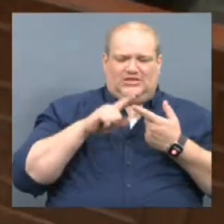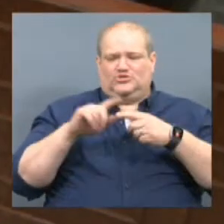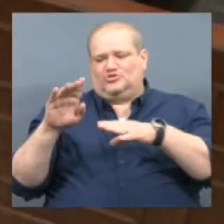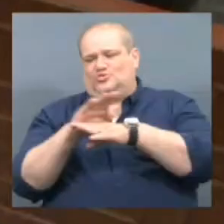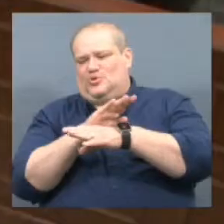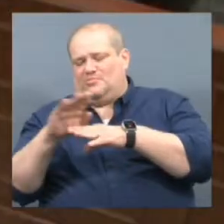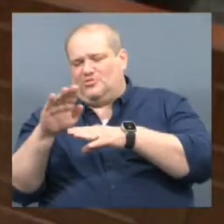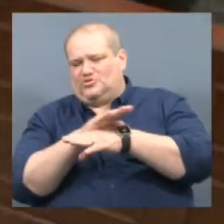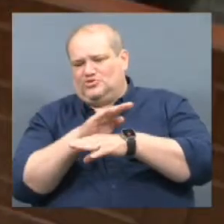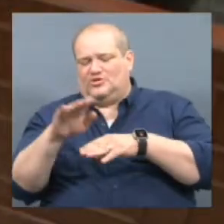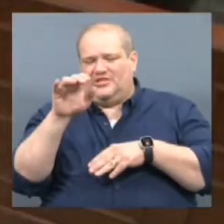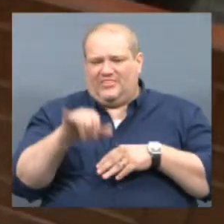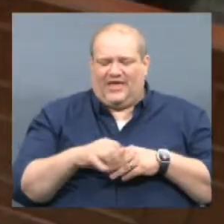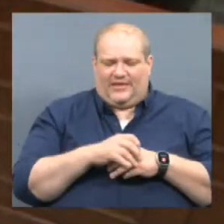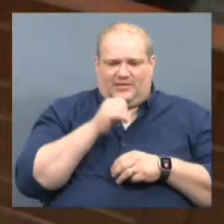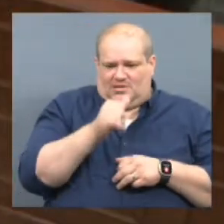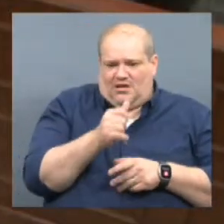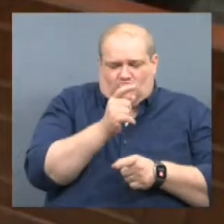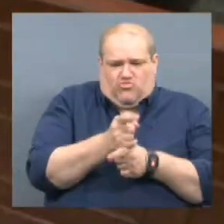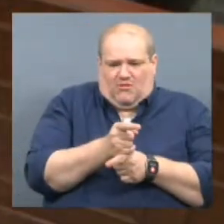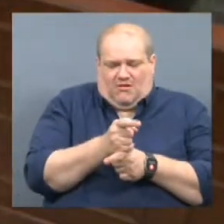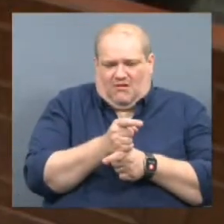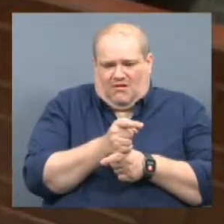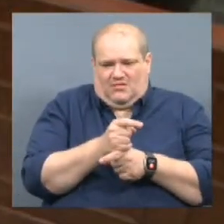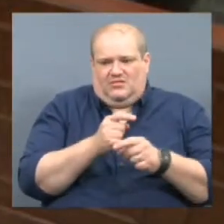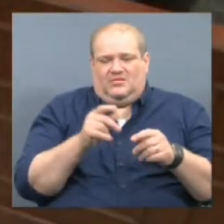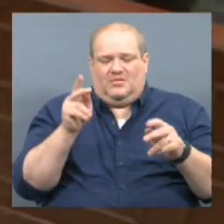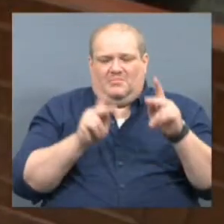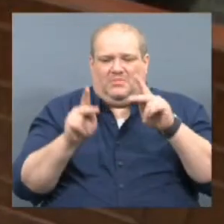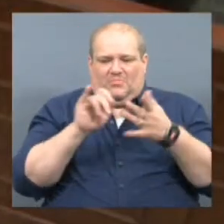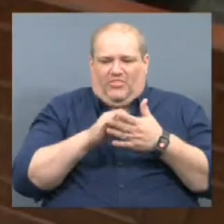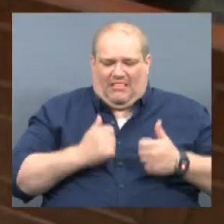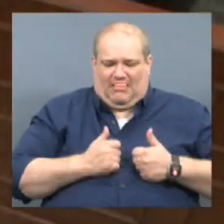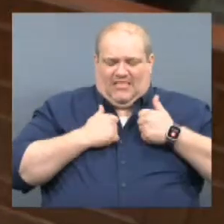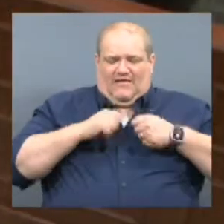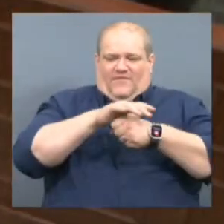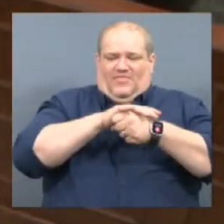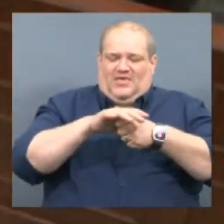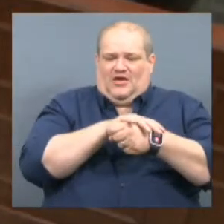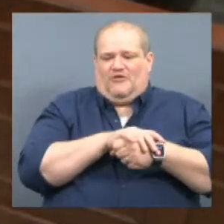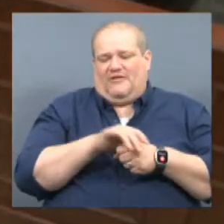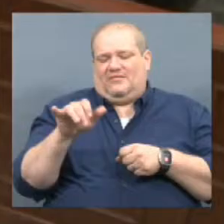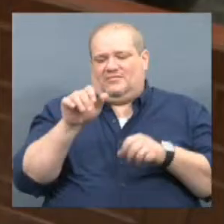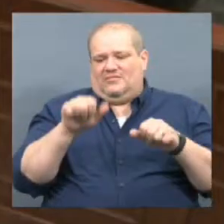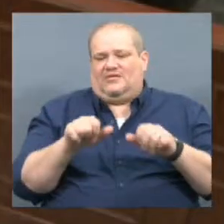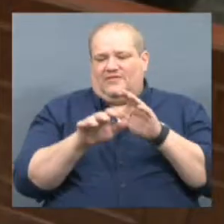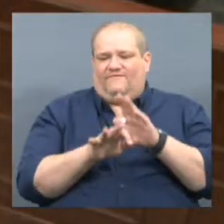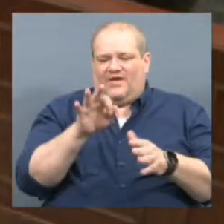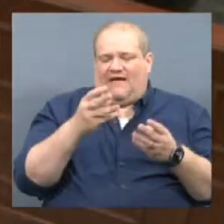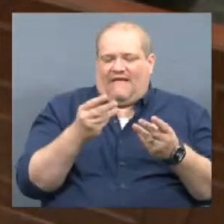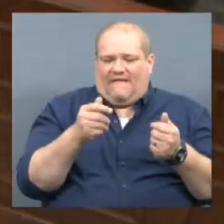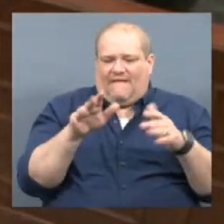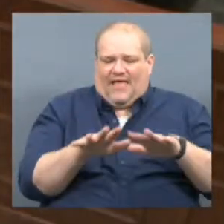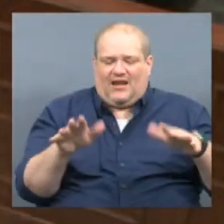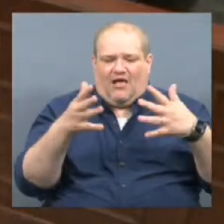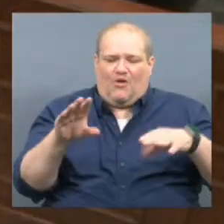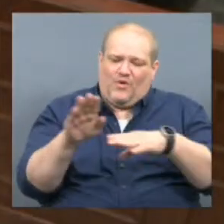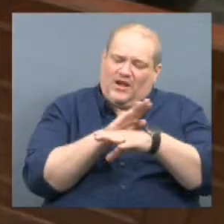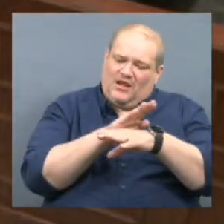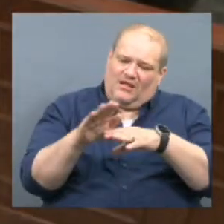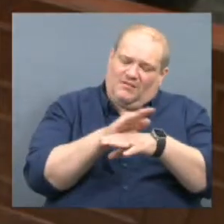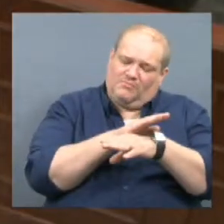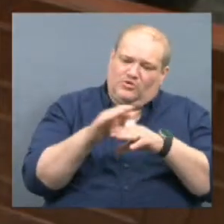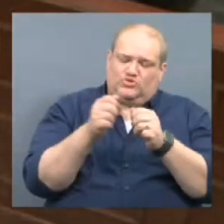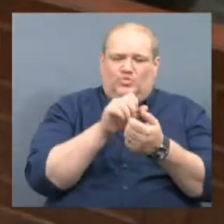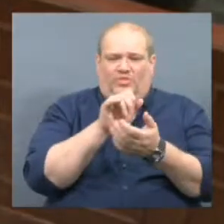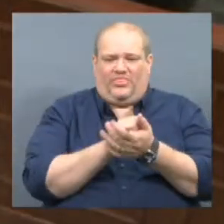commercial it just wouldn't be right to no one that stays in the area. Because like I say, you can find land that's already commercial could handle what they